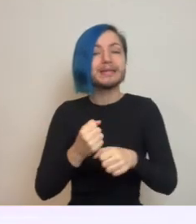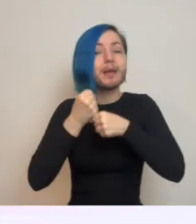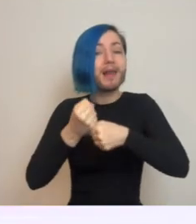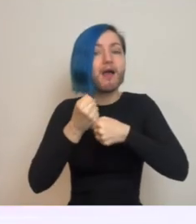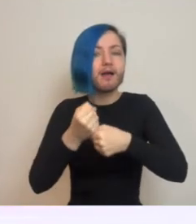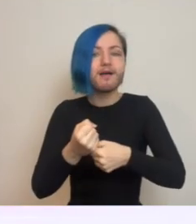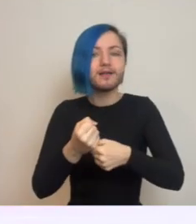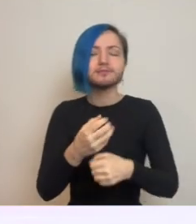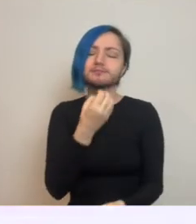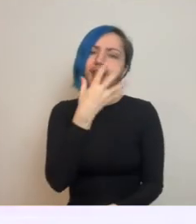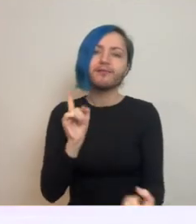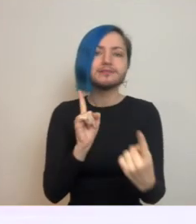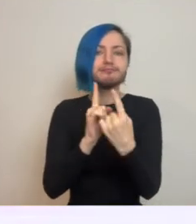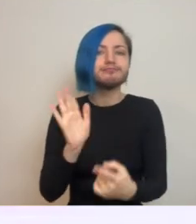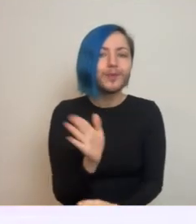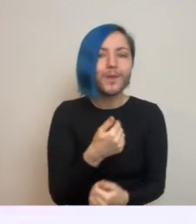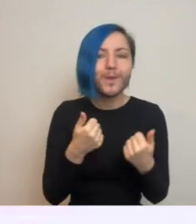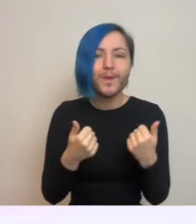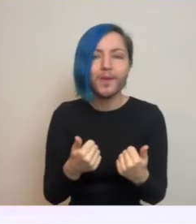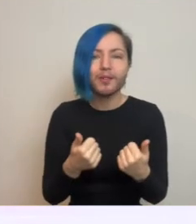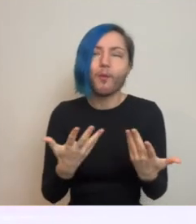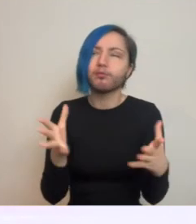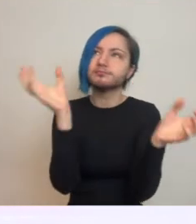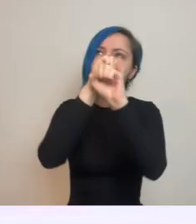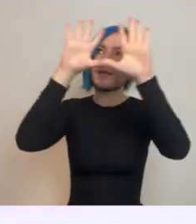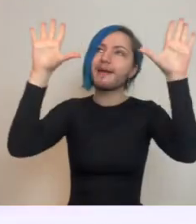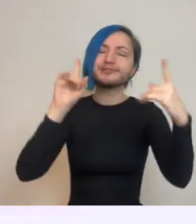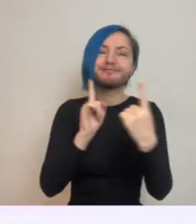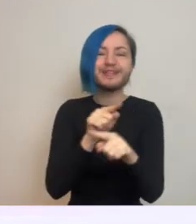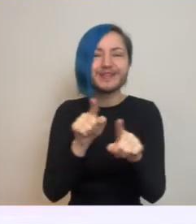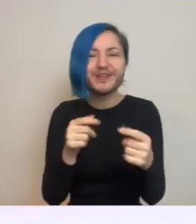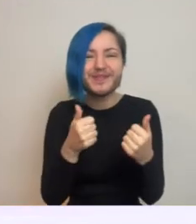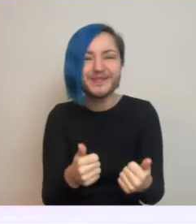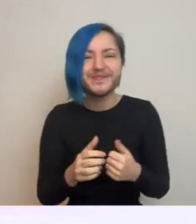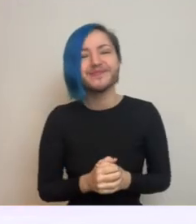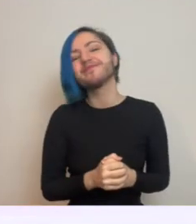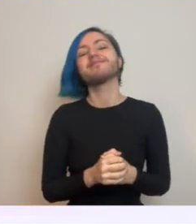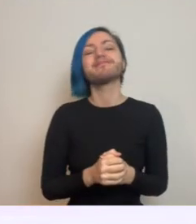It's been lovely meeting you, or I'm imagining meeting you,